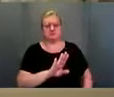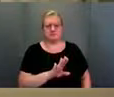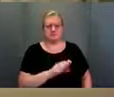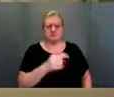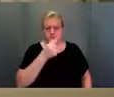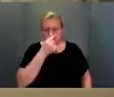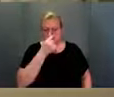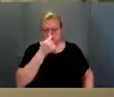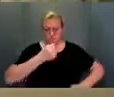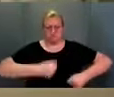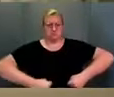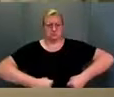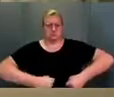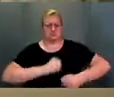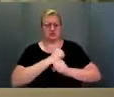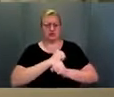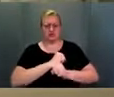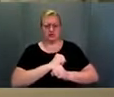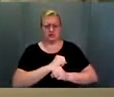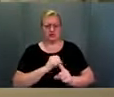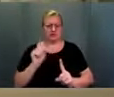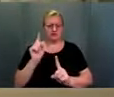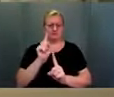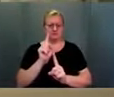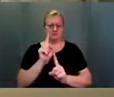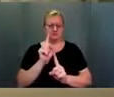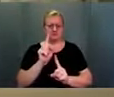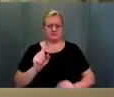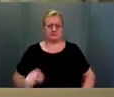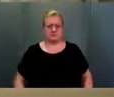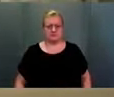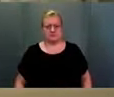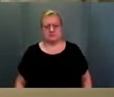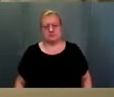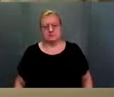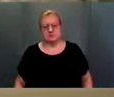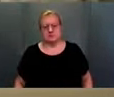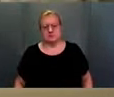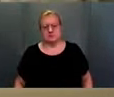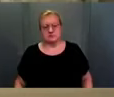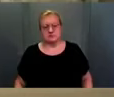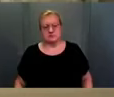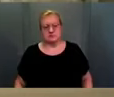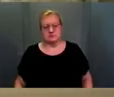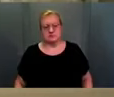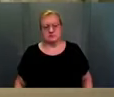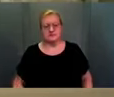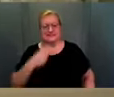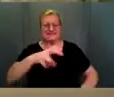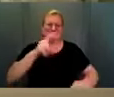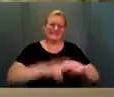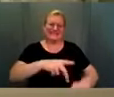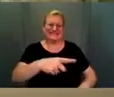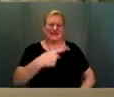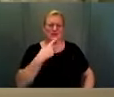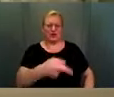security guard behind him and he stood behind the door. I seen James Brown. He said, "Sit down, I want to talk to